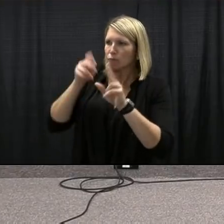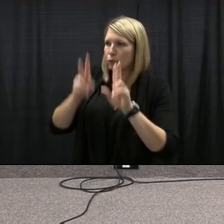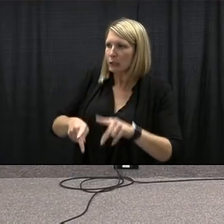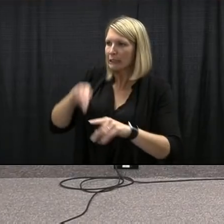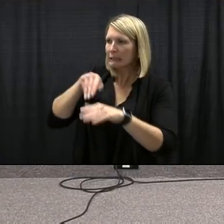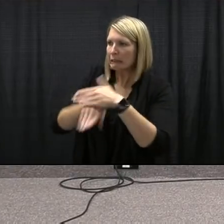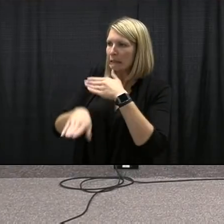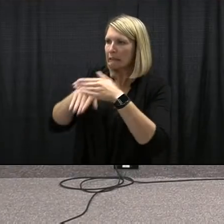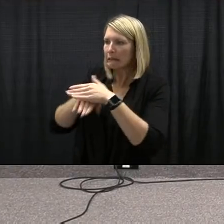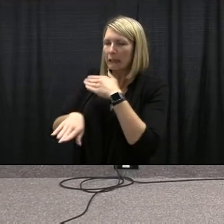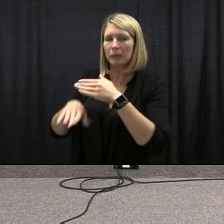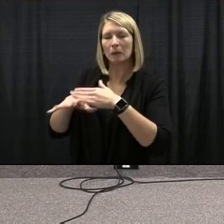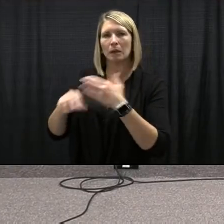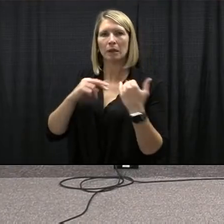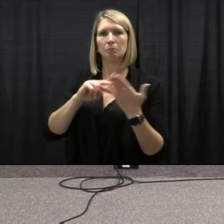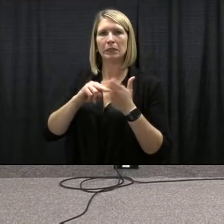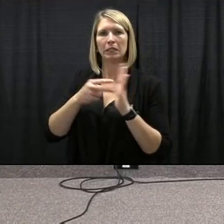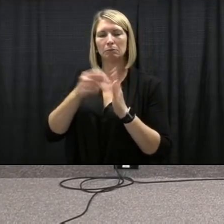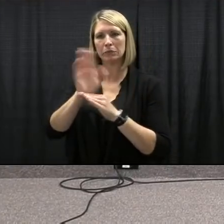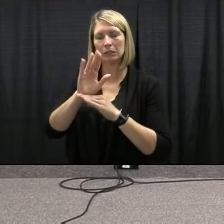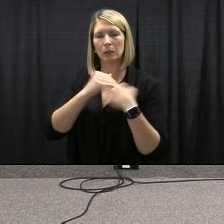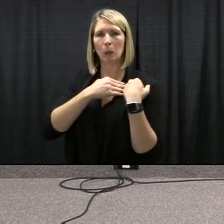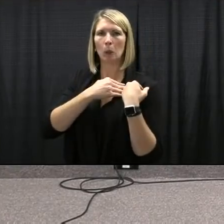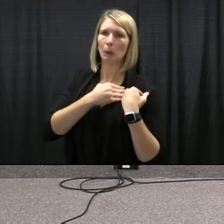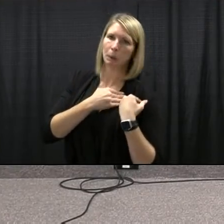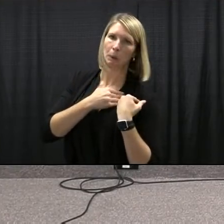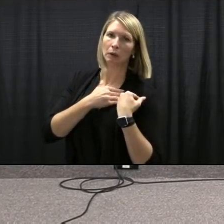for businesses given this new program?